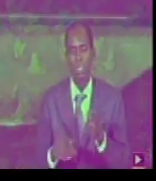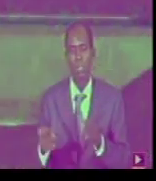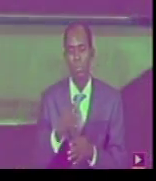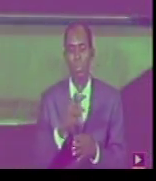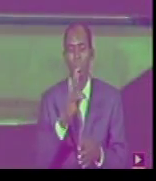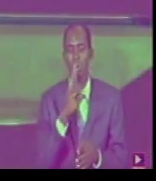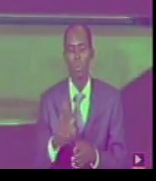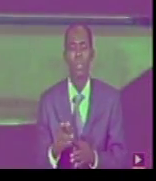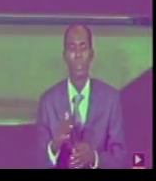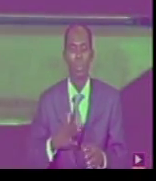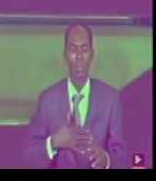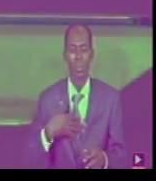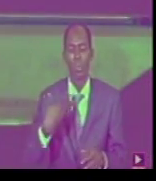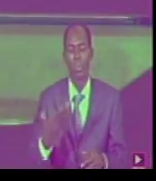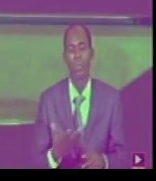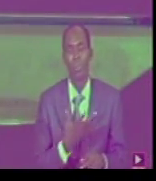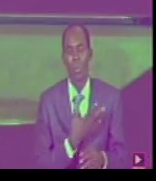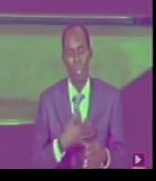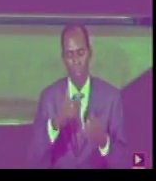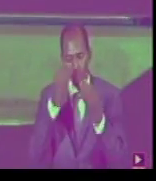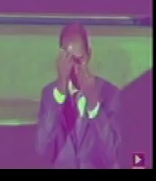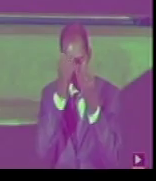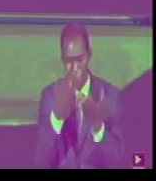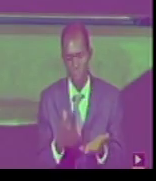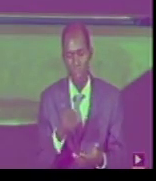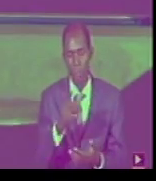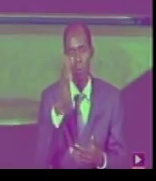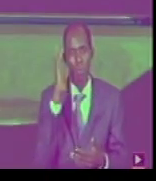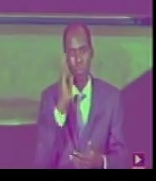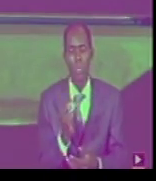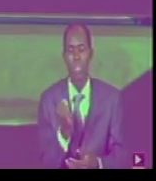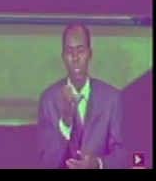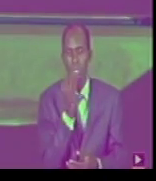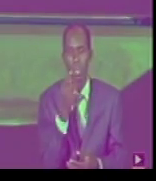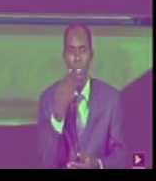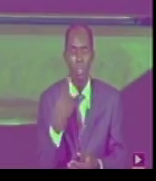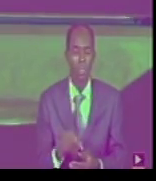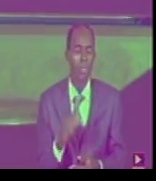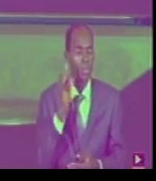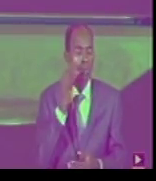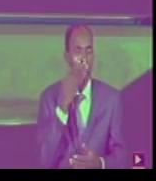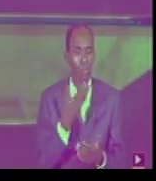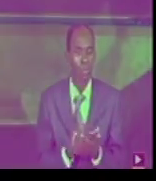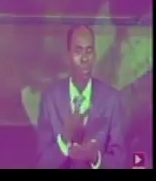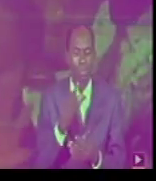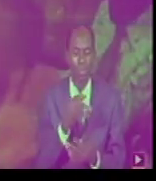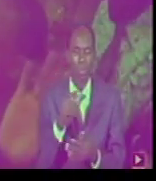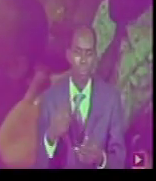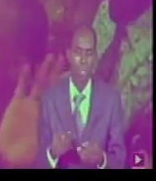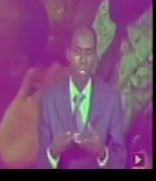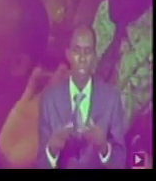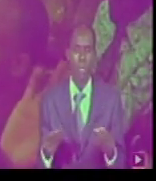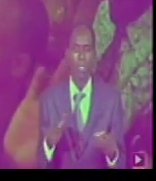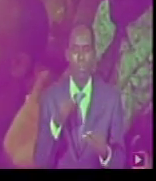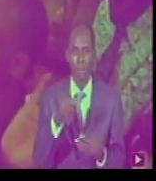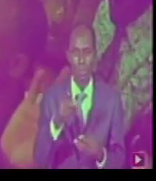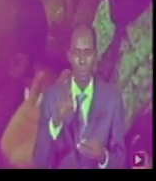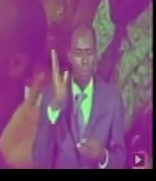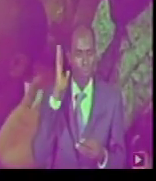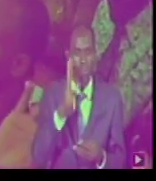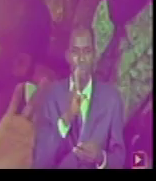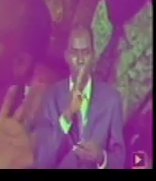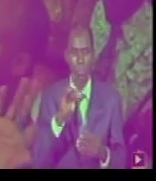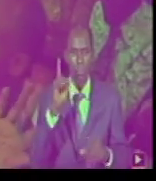eat the good of the land, and one of the people that will eat the good of this land, I said, I